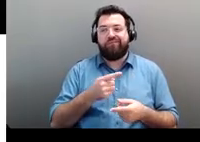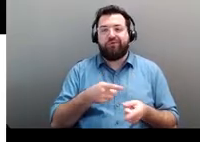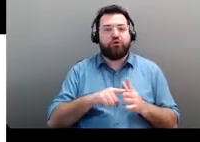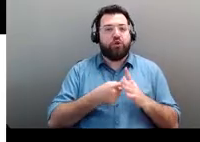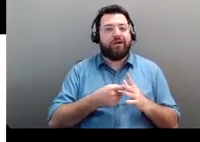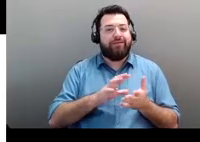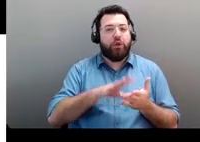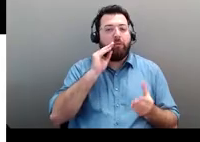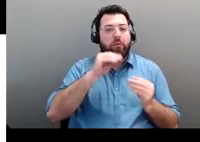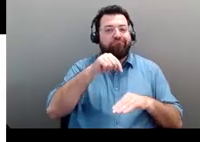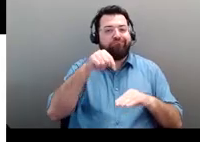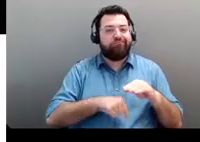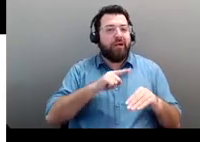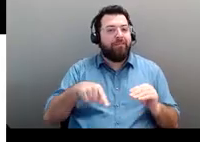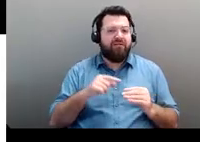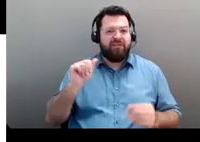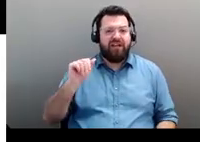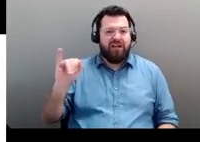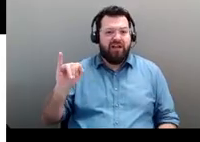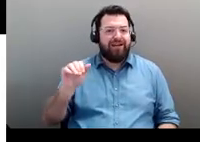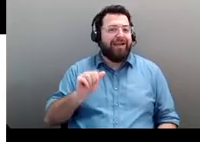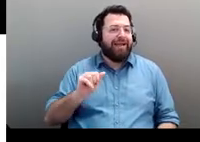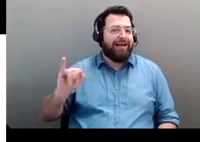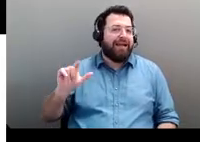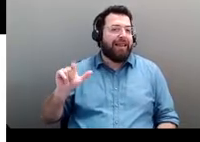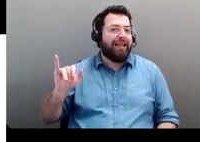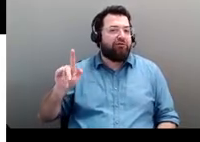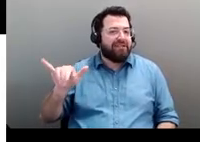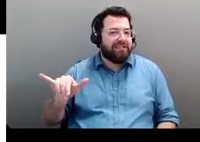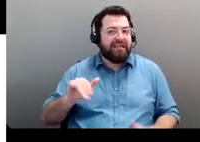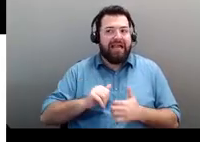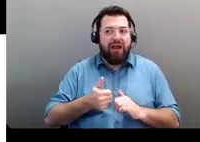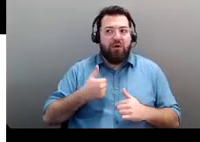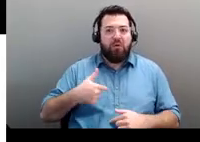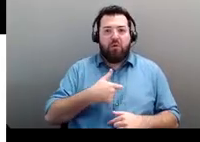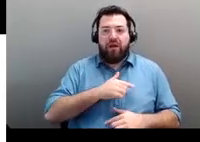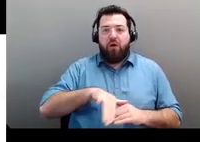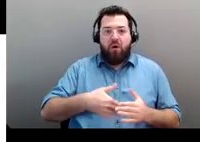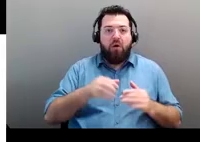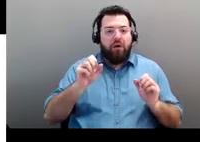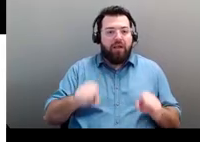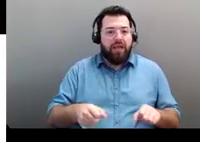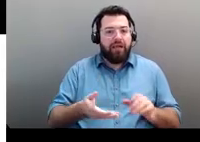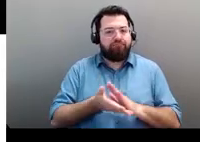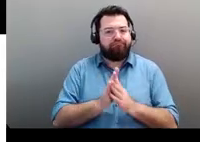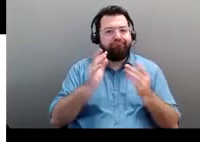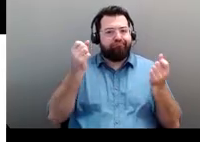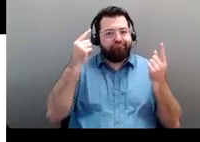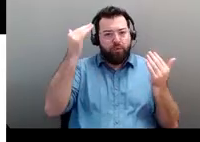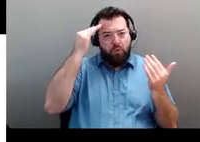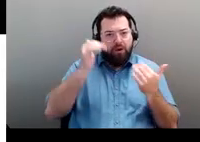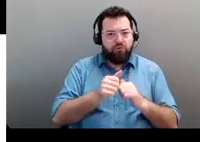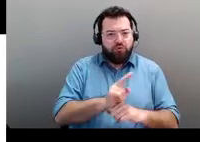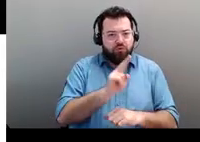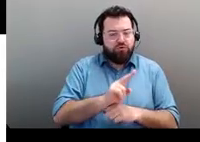AI literacy is, and how we can all be AI literate. I think if we, I hear a